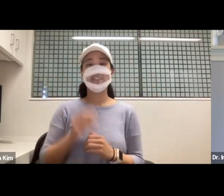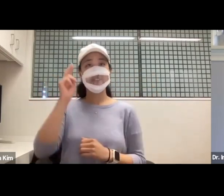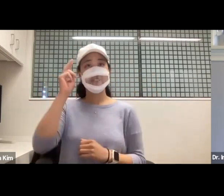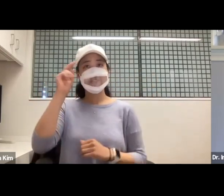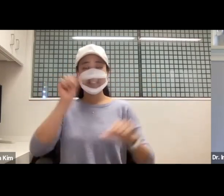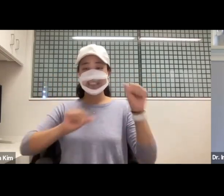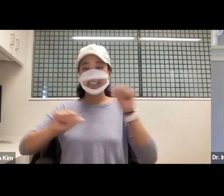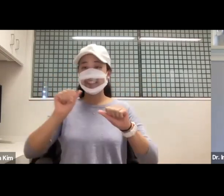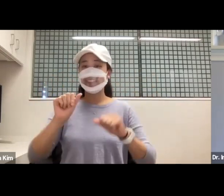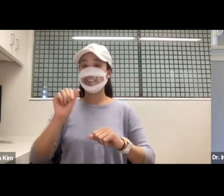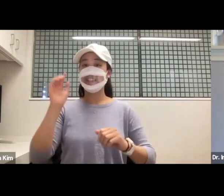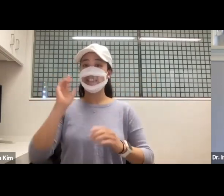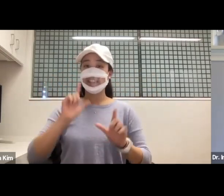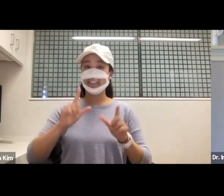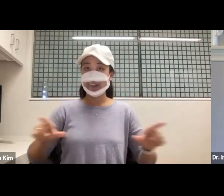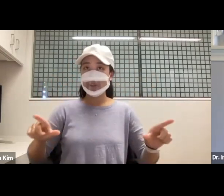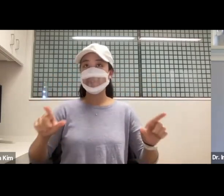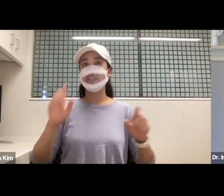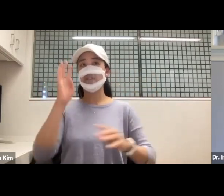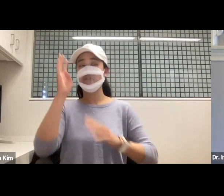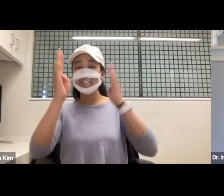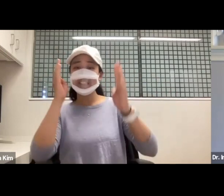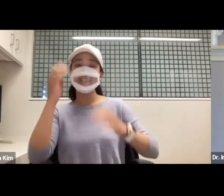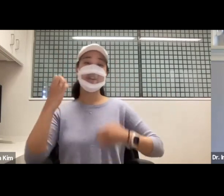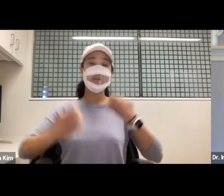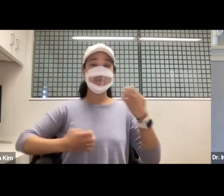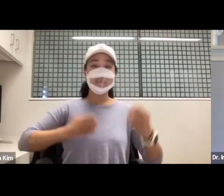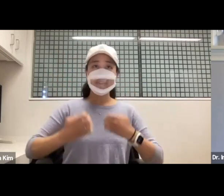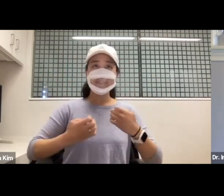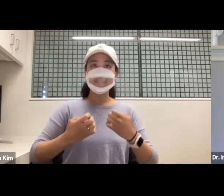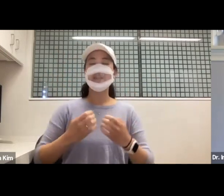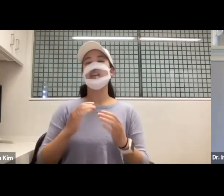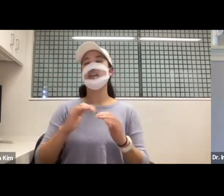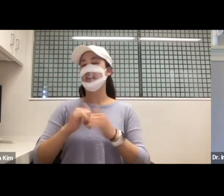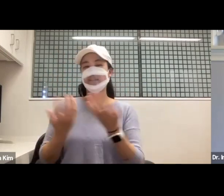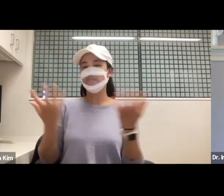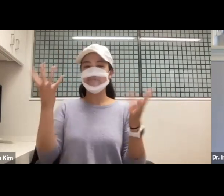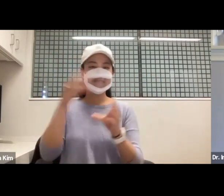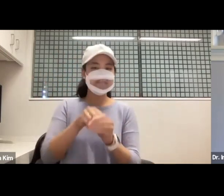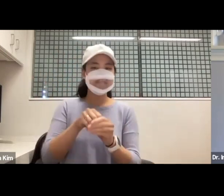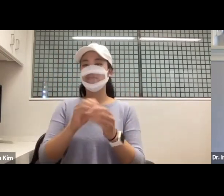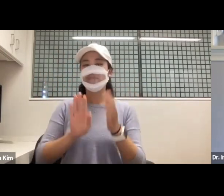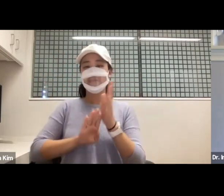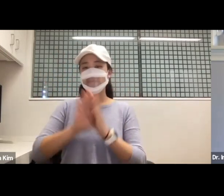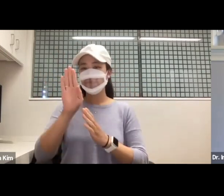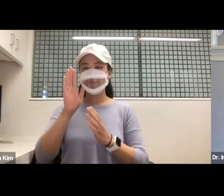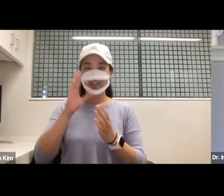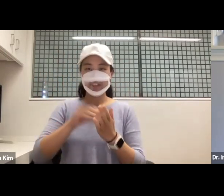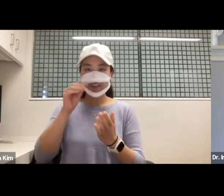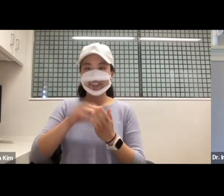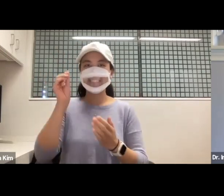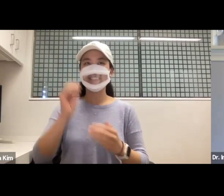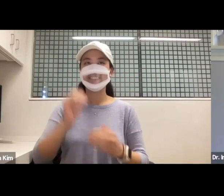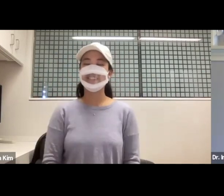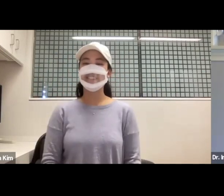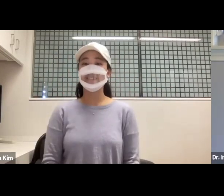This year's Distinguished Lecture Series theme is the neuroscience of language, creativity, and emotion and their